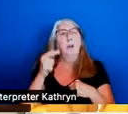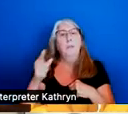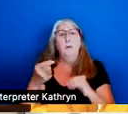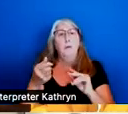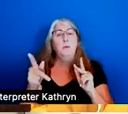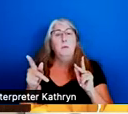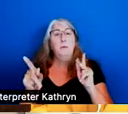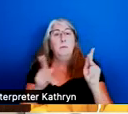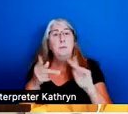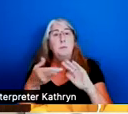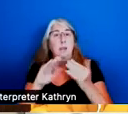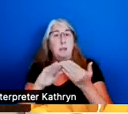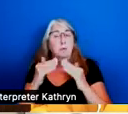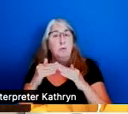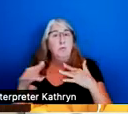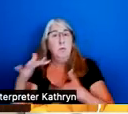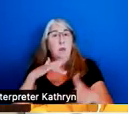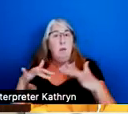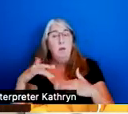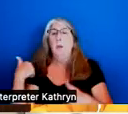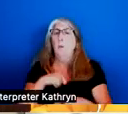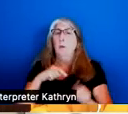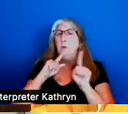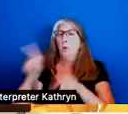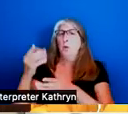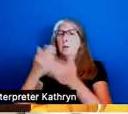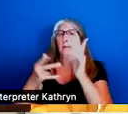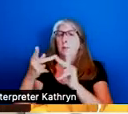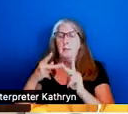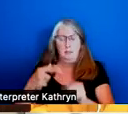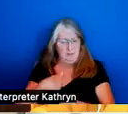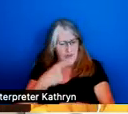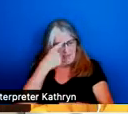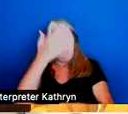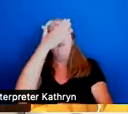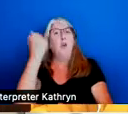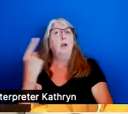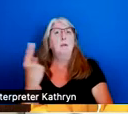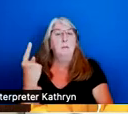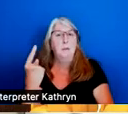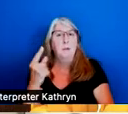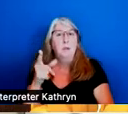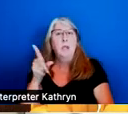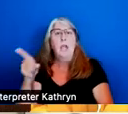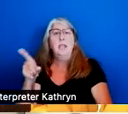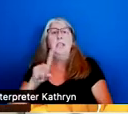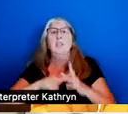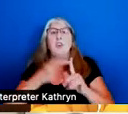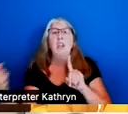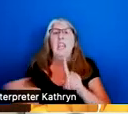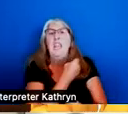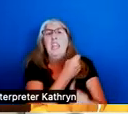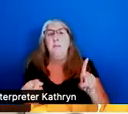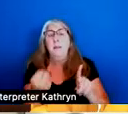around. We were going somewhere, and I believe I forgot something, and he started hitting me in